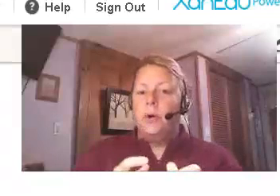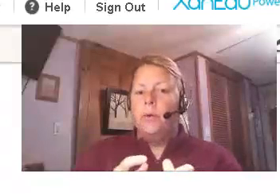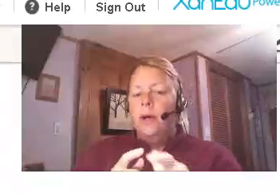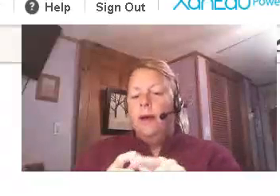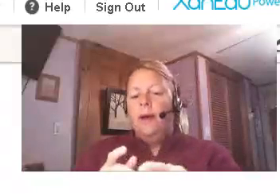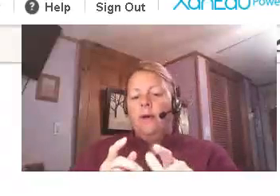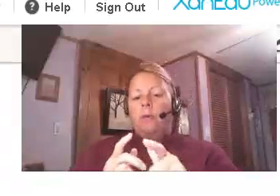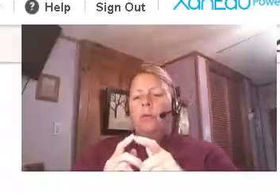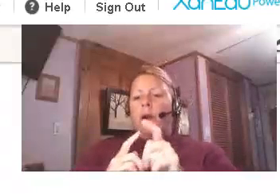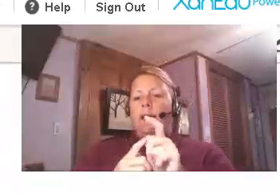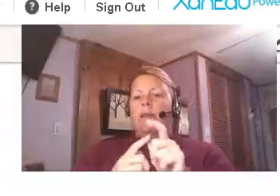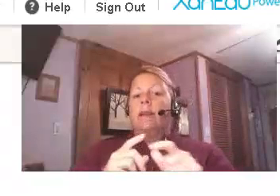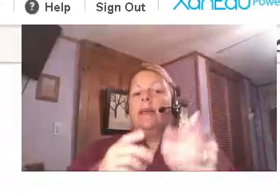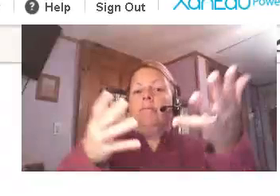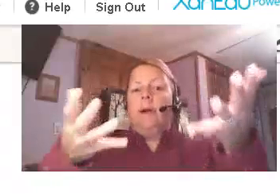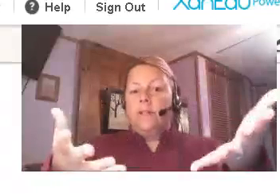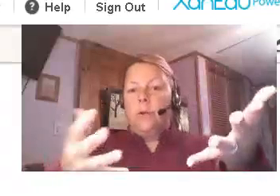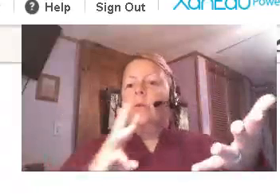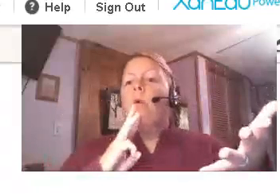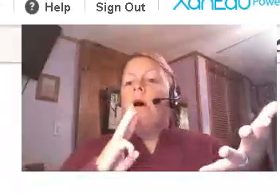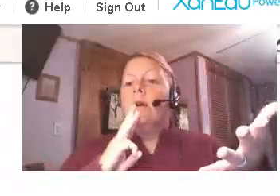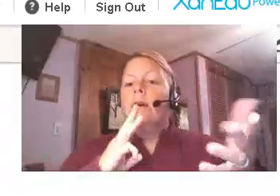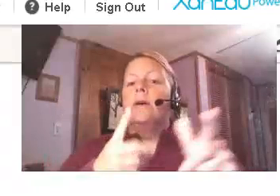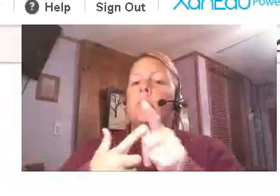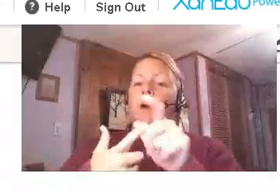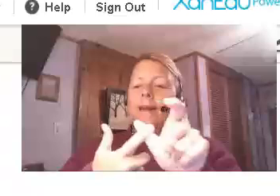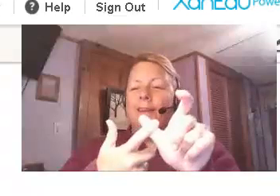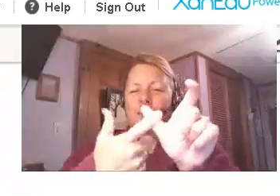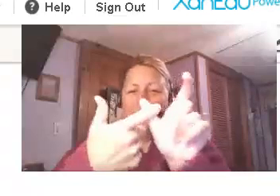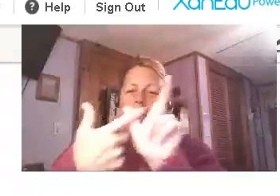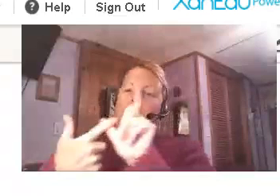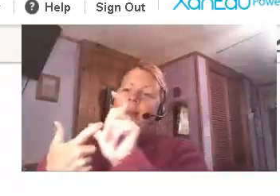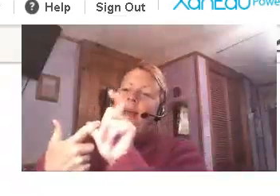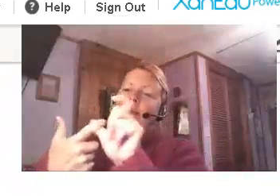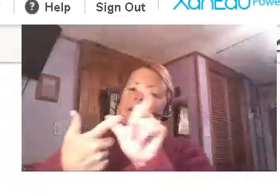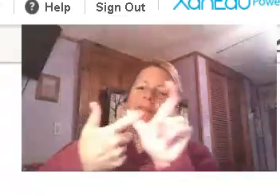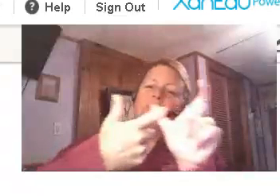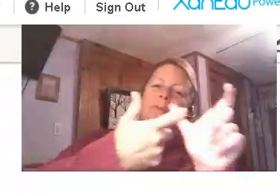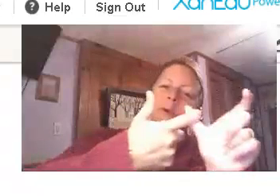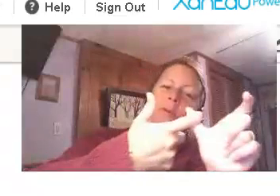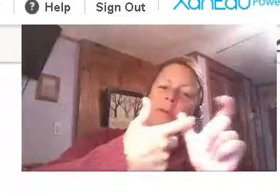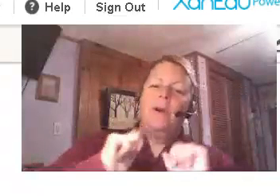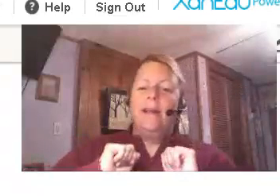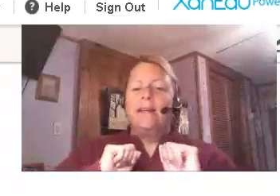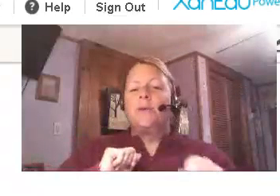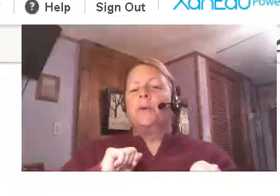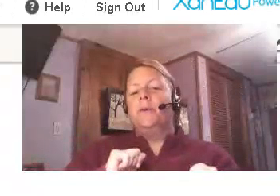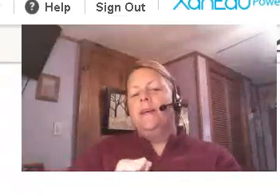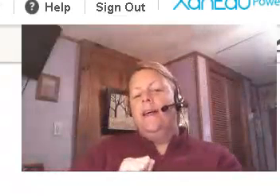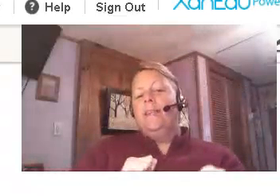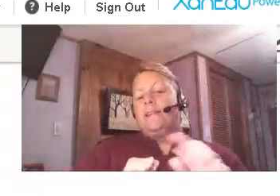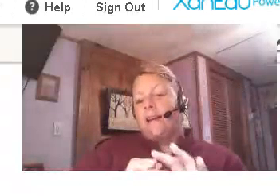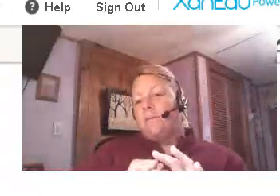way to show running, like they are showing water, running. Now this would be the kind, like the verb we would be running.